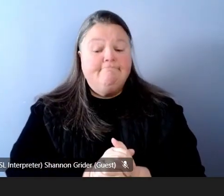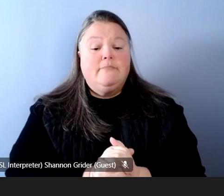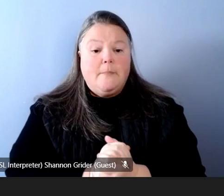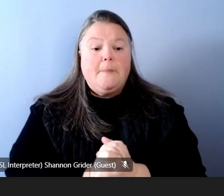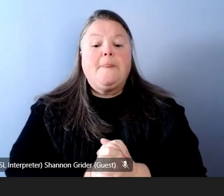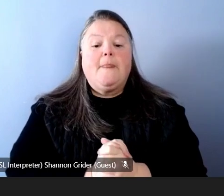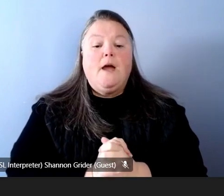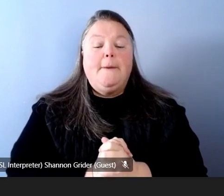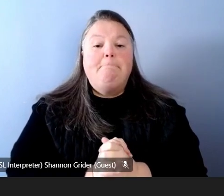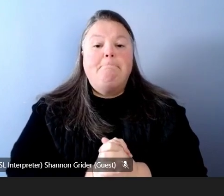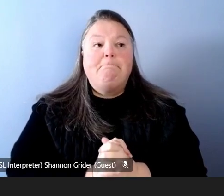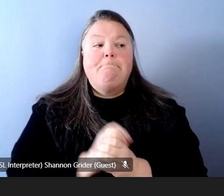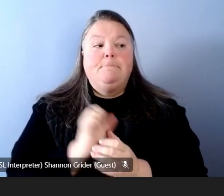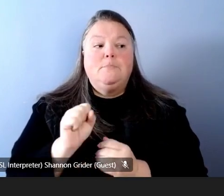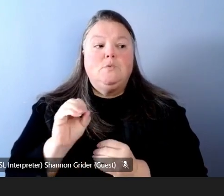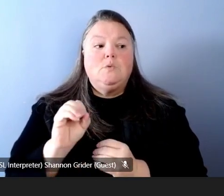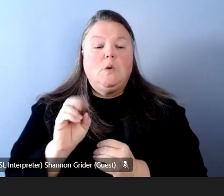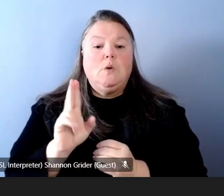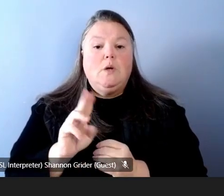So,